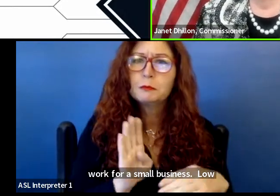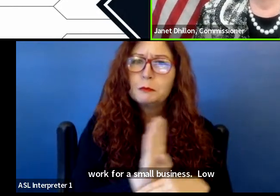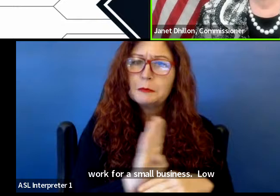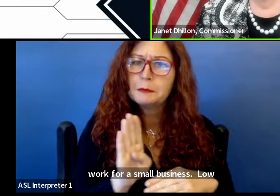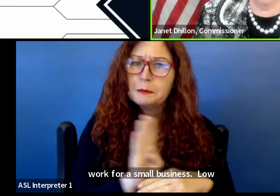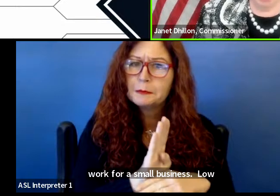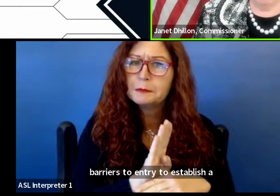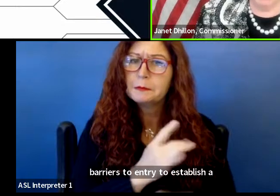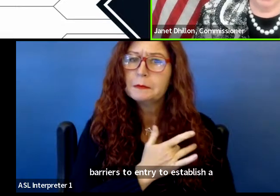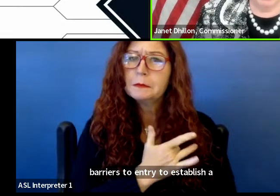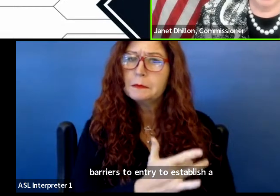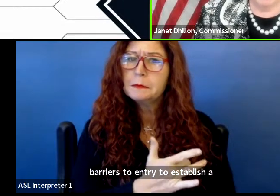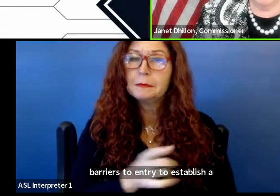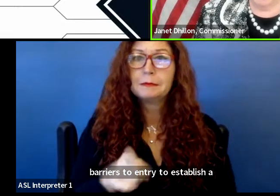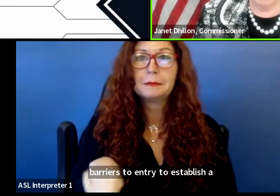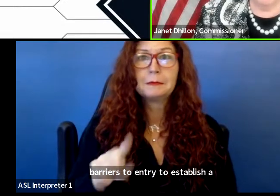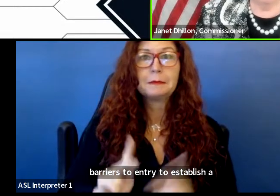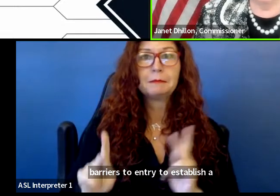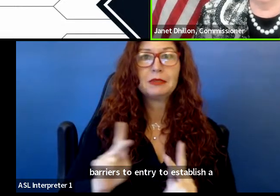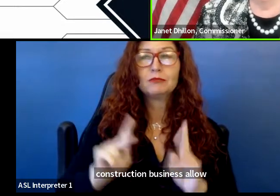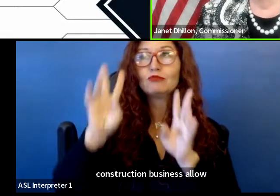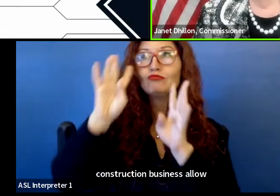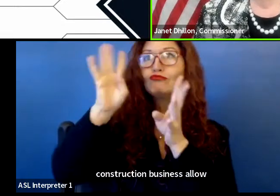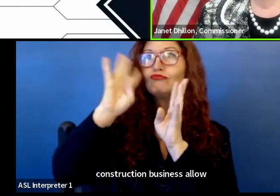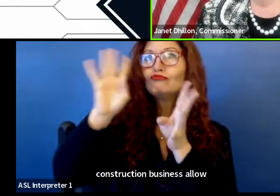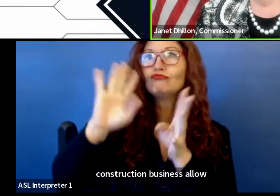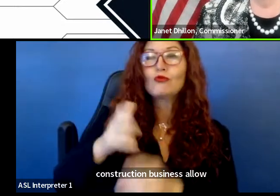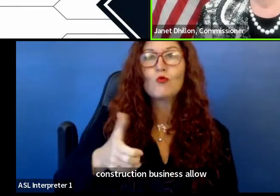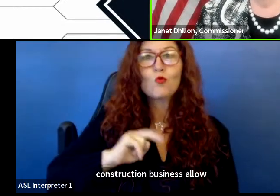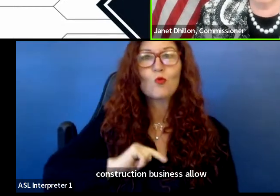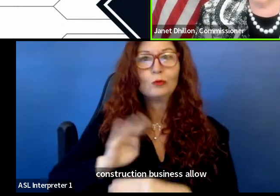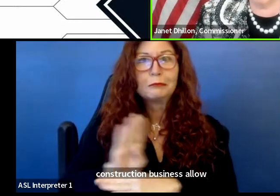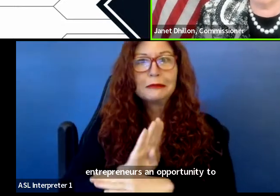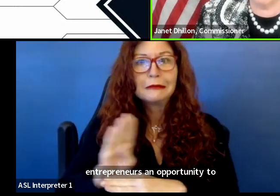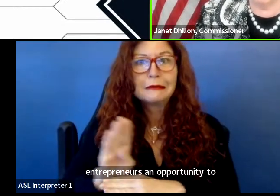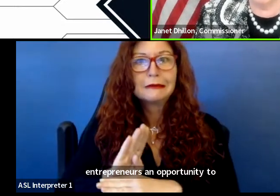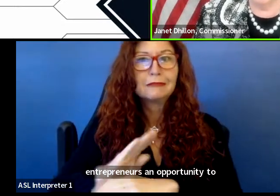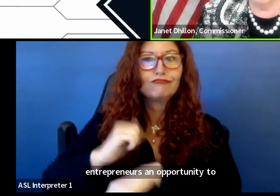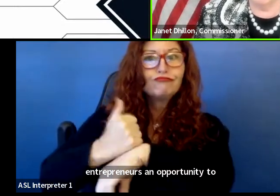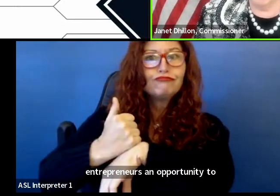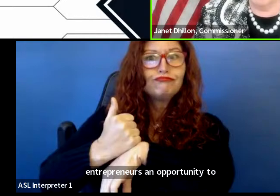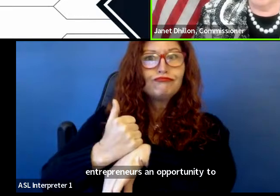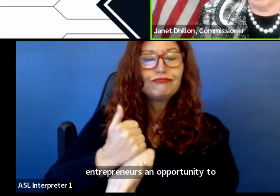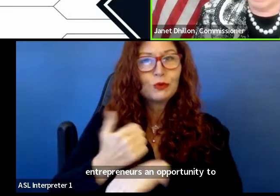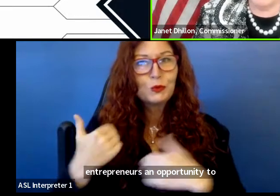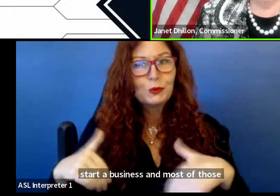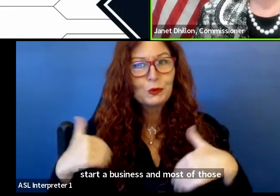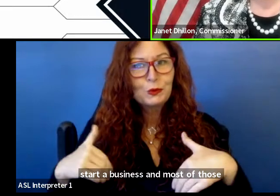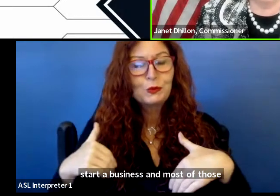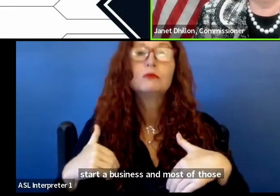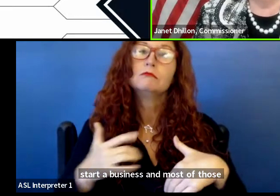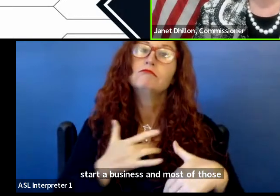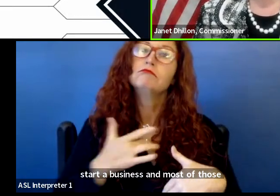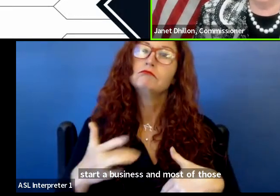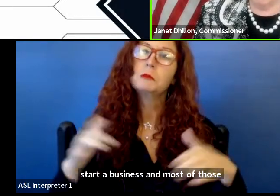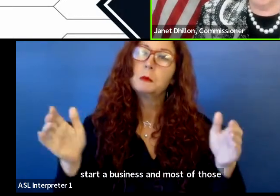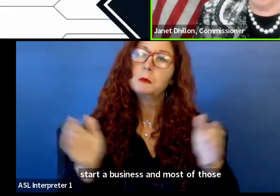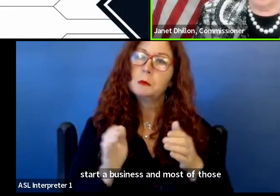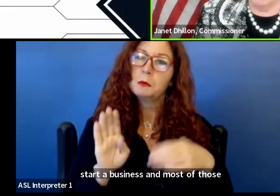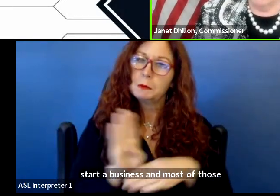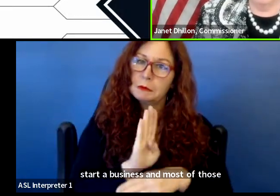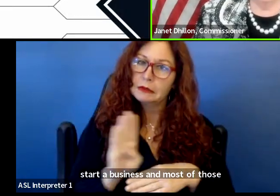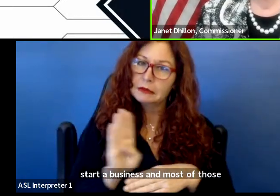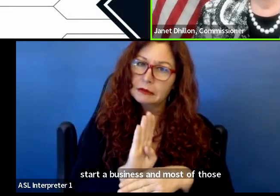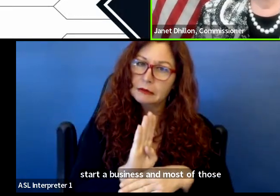entrepreneurs the opportunity to start a business and most of those will be small businesses indeed 82